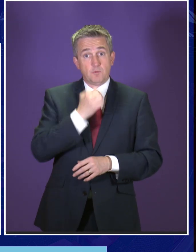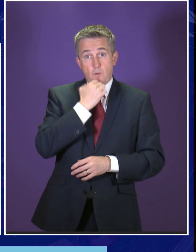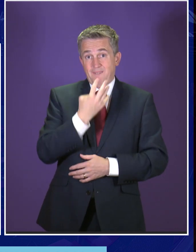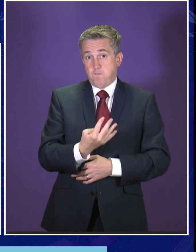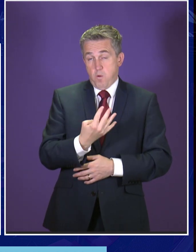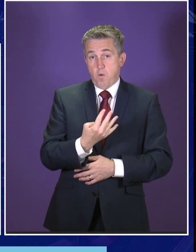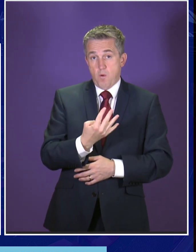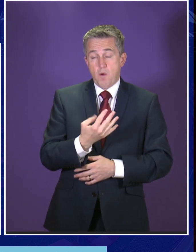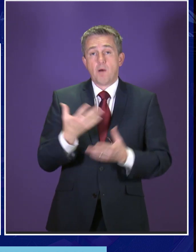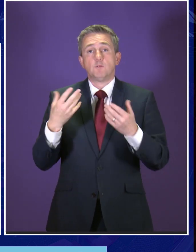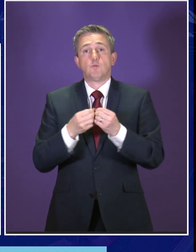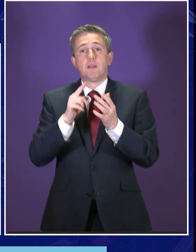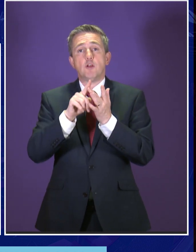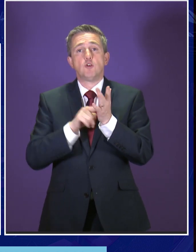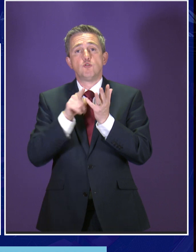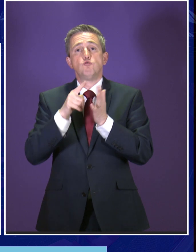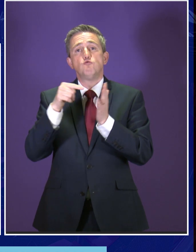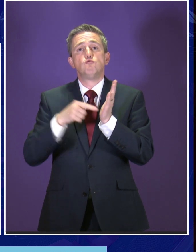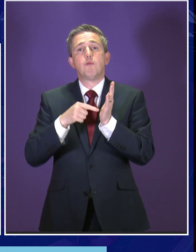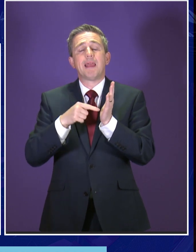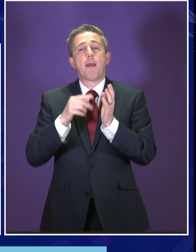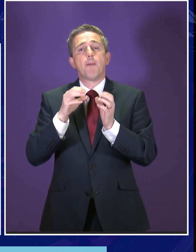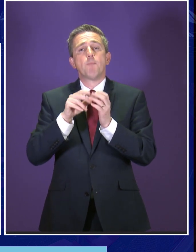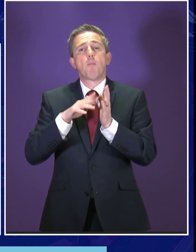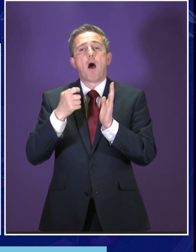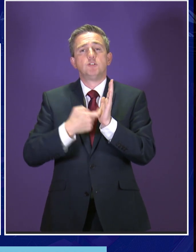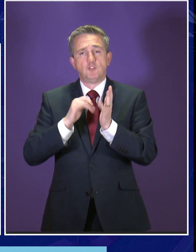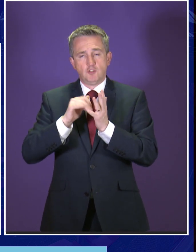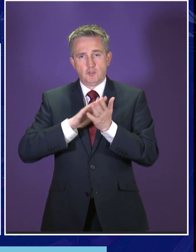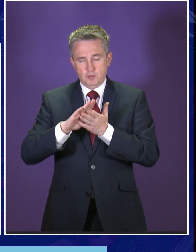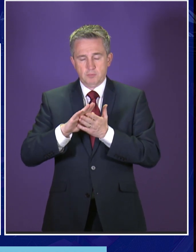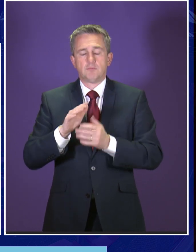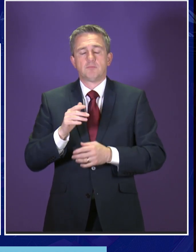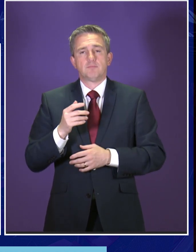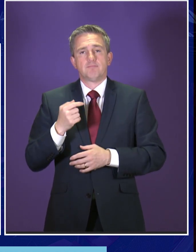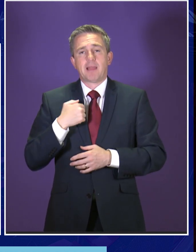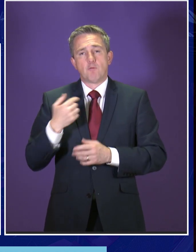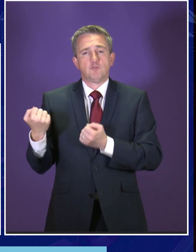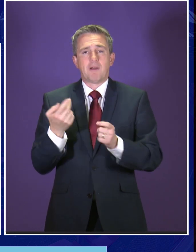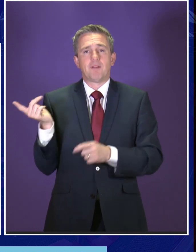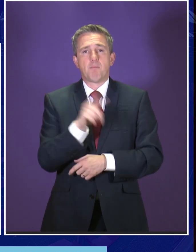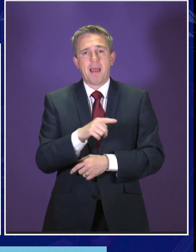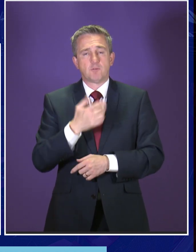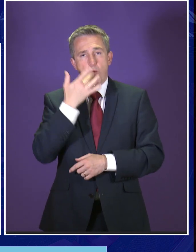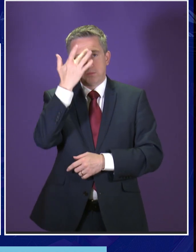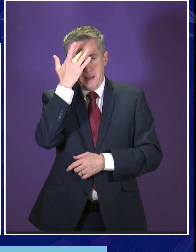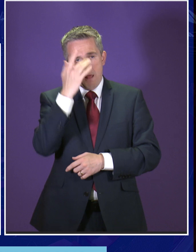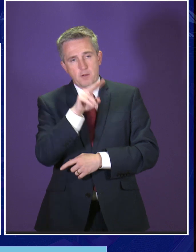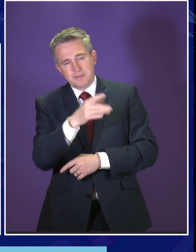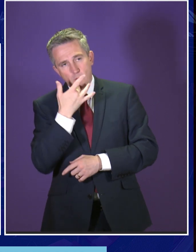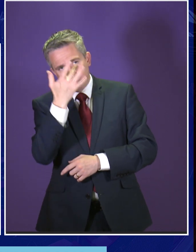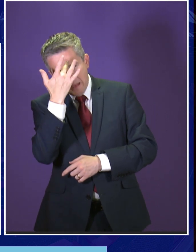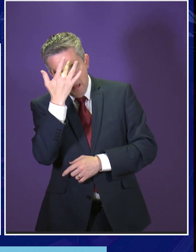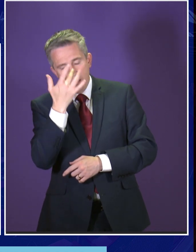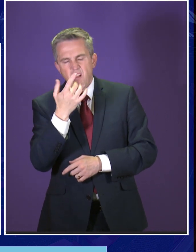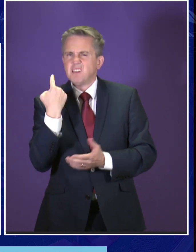it was a performance I was doing with Juliette Binoche. And I was on my way back to the hotel. I could see the hotel, and I decided